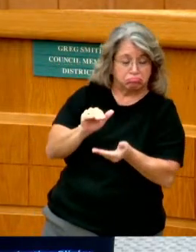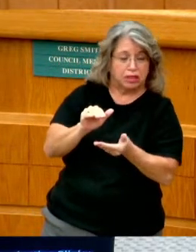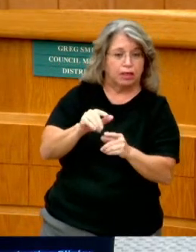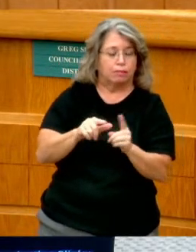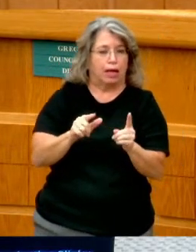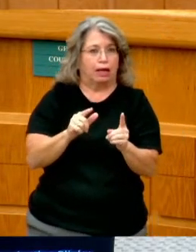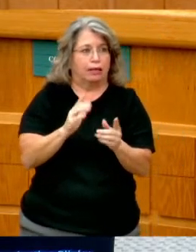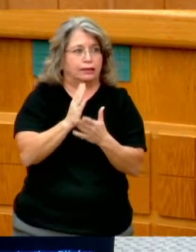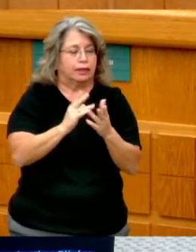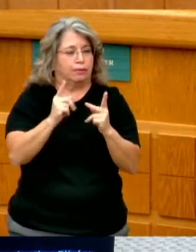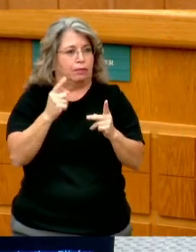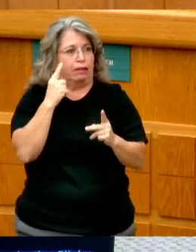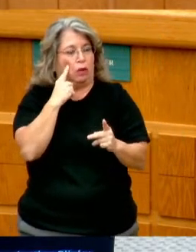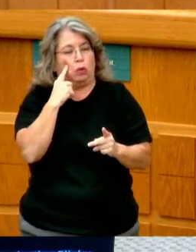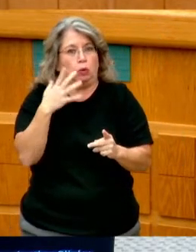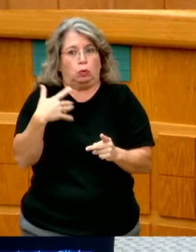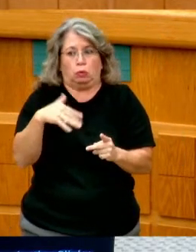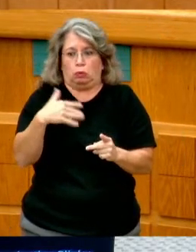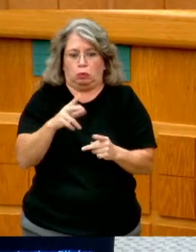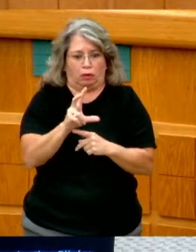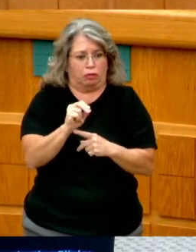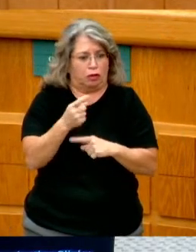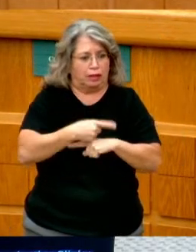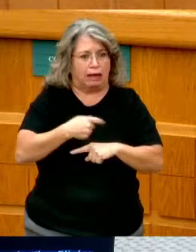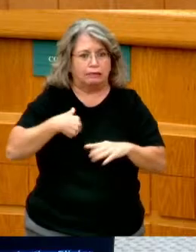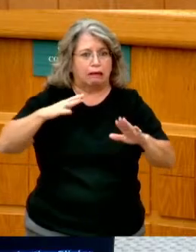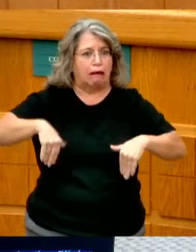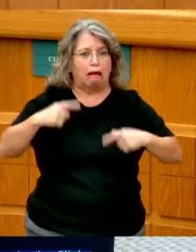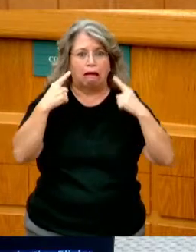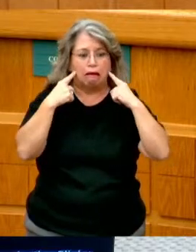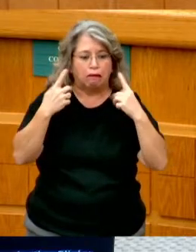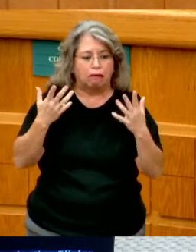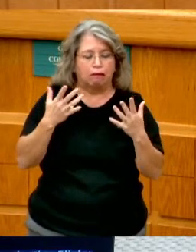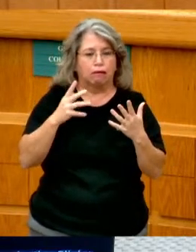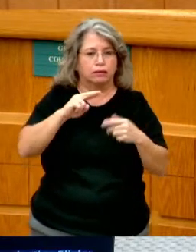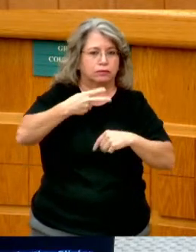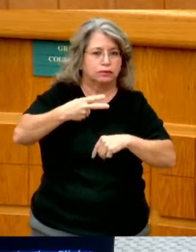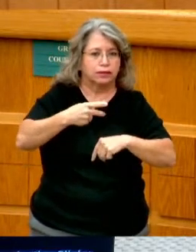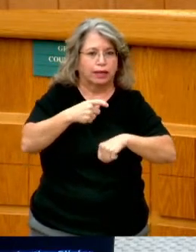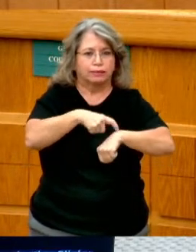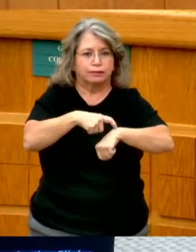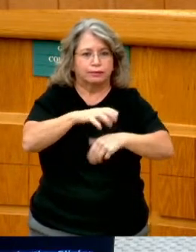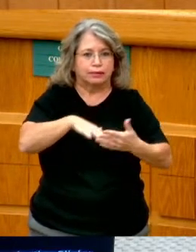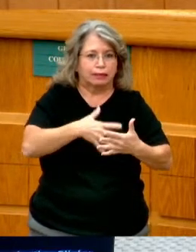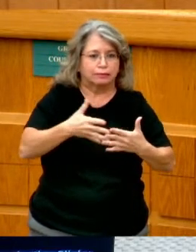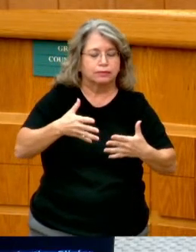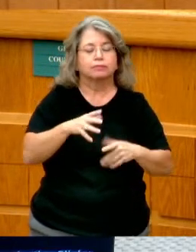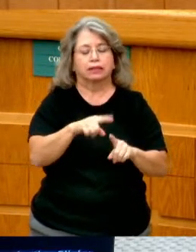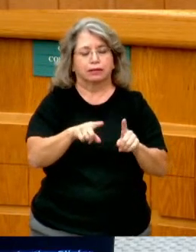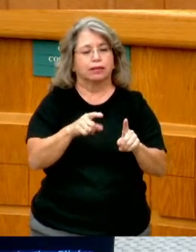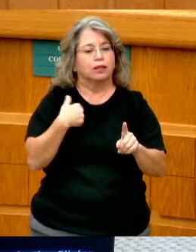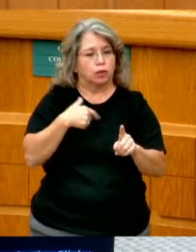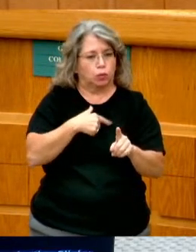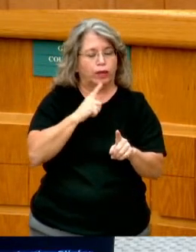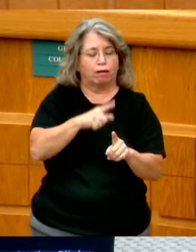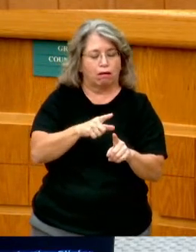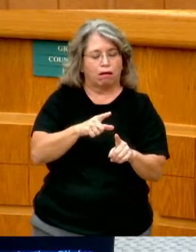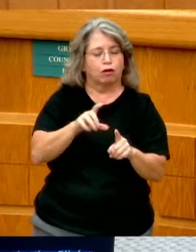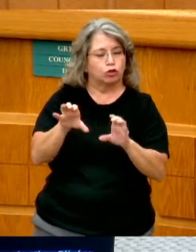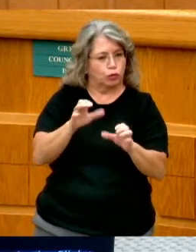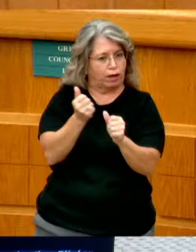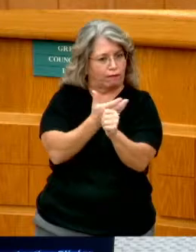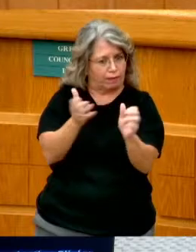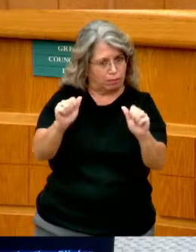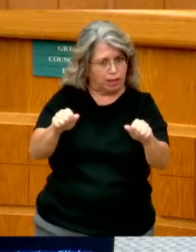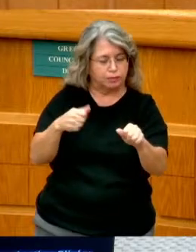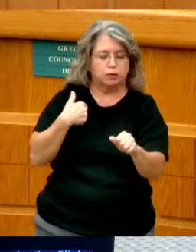30 days and no one's called. So just please know that we're absolutely doing everything we can. And again, we are waiting to get